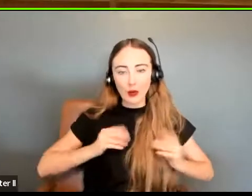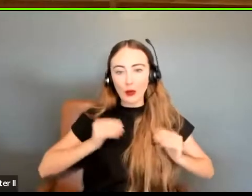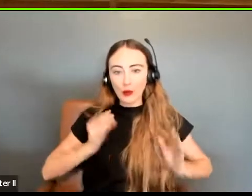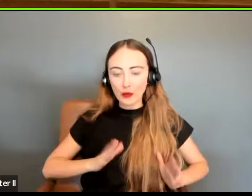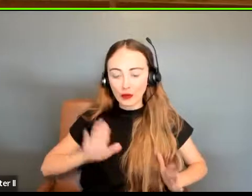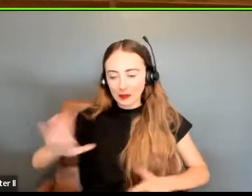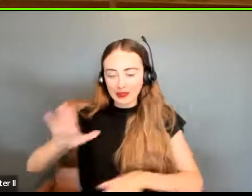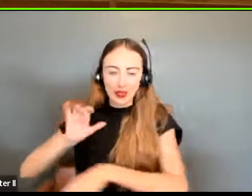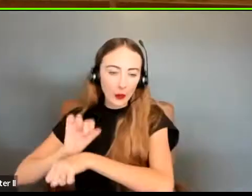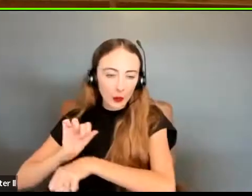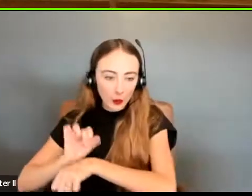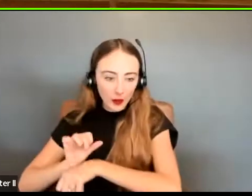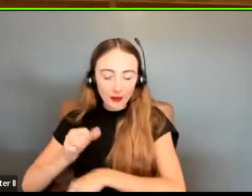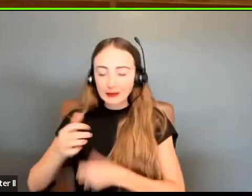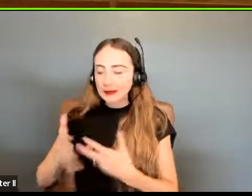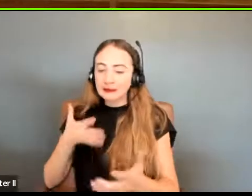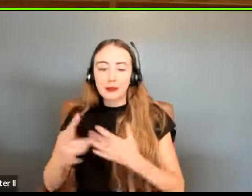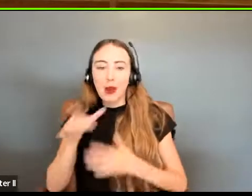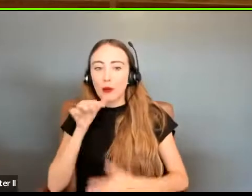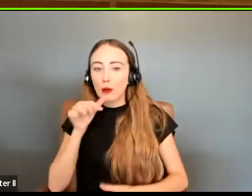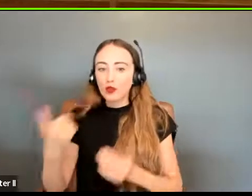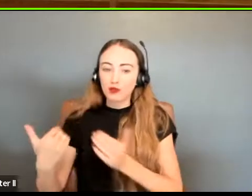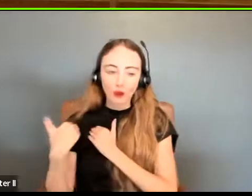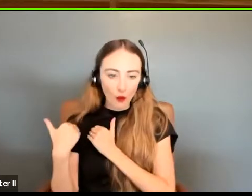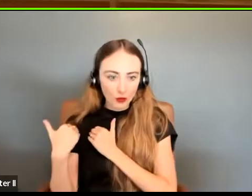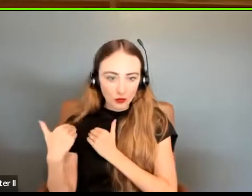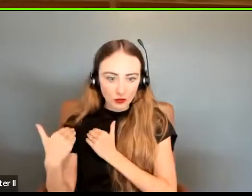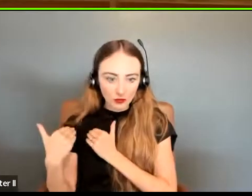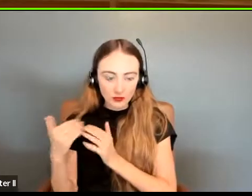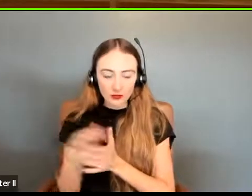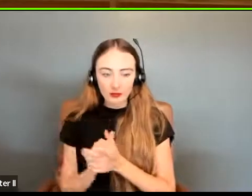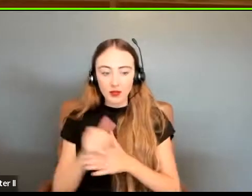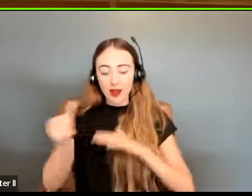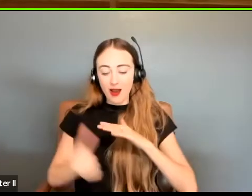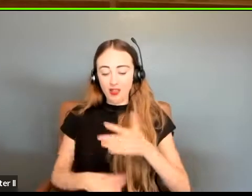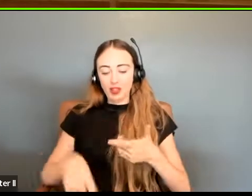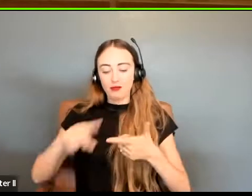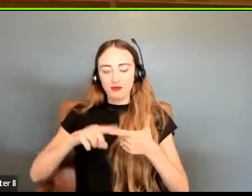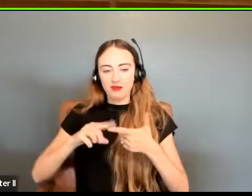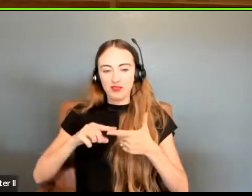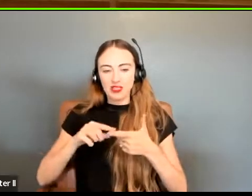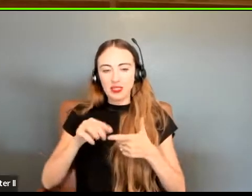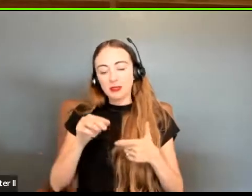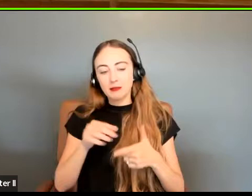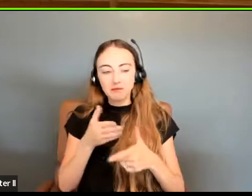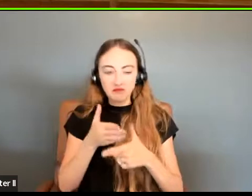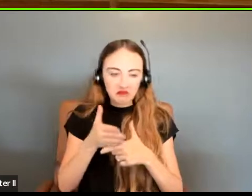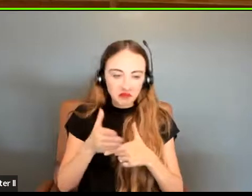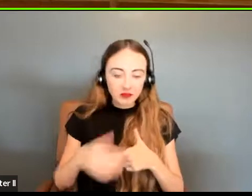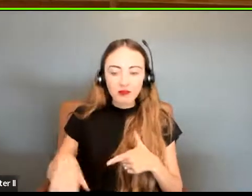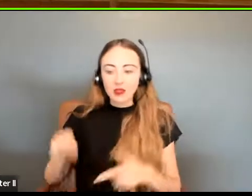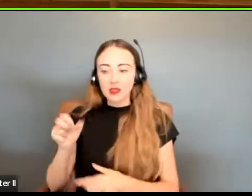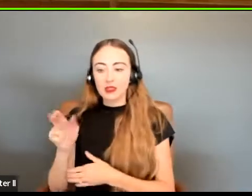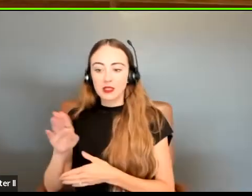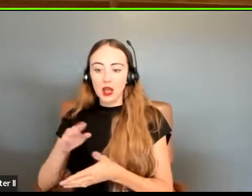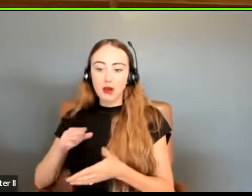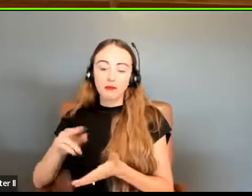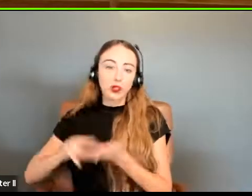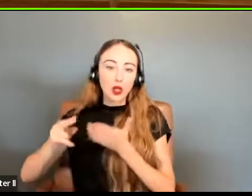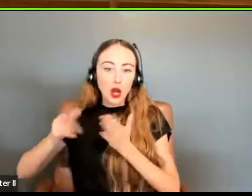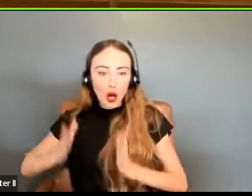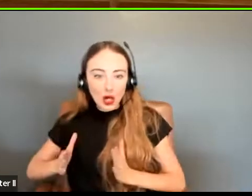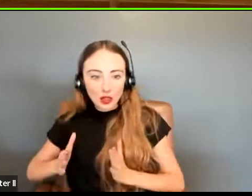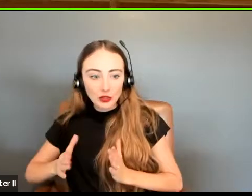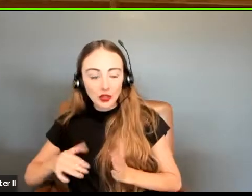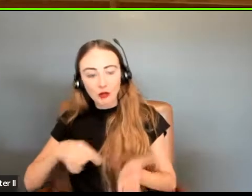work, regardless of who is at fault. Under an intermediate form indemnity clause, a subcontractor holds harmless the contractor or